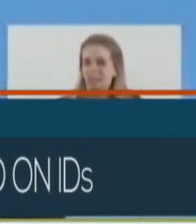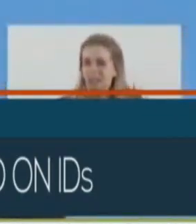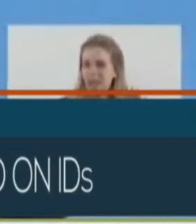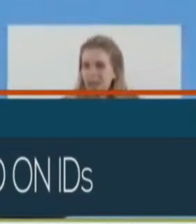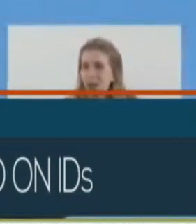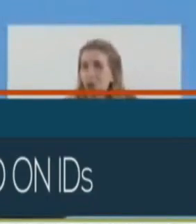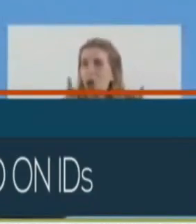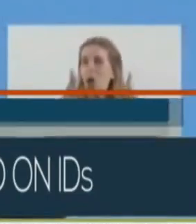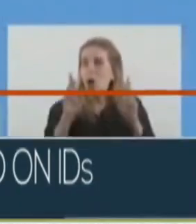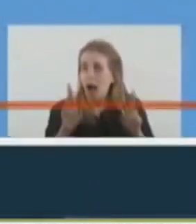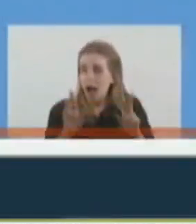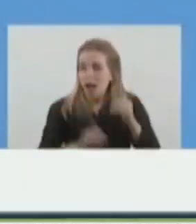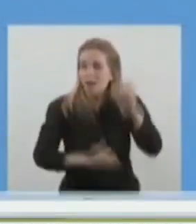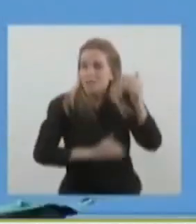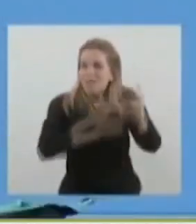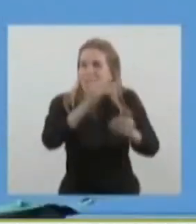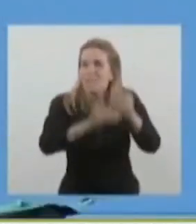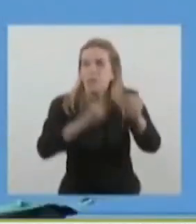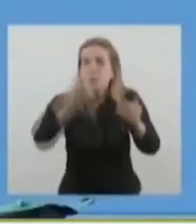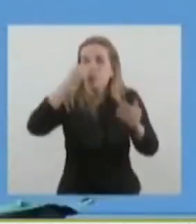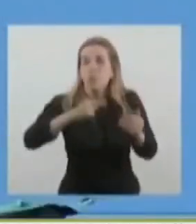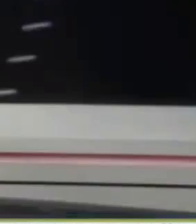whatever.